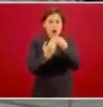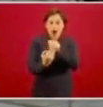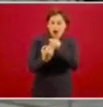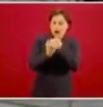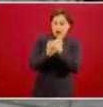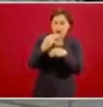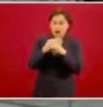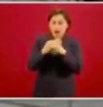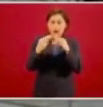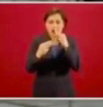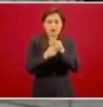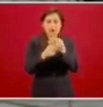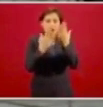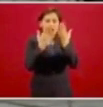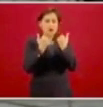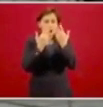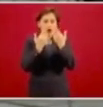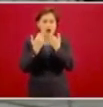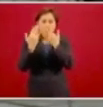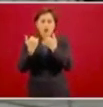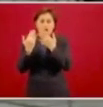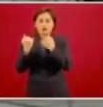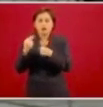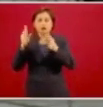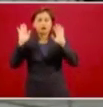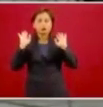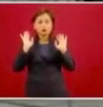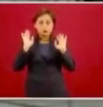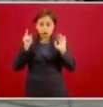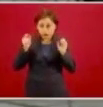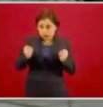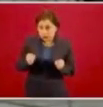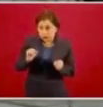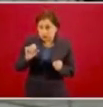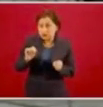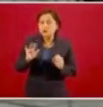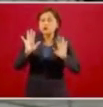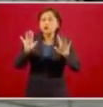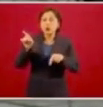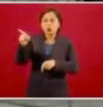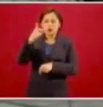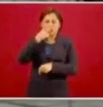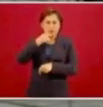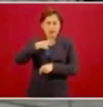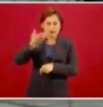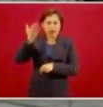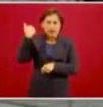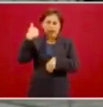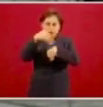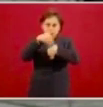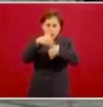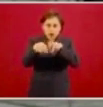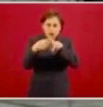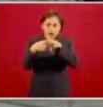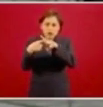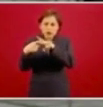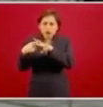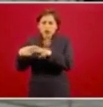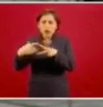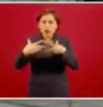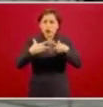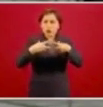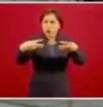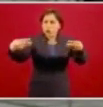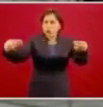country are gonna end? Are they gonna be satisfied in their demands? And second question,